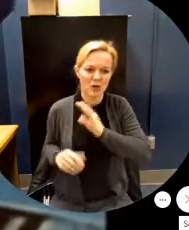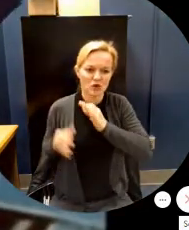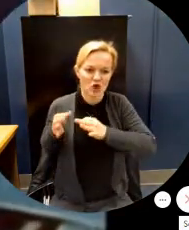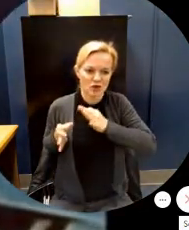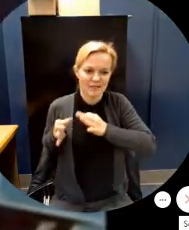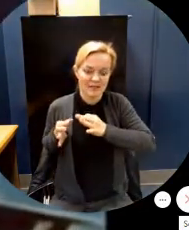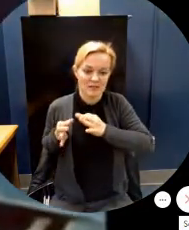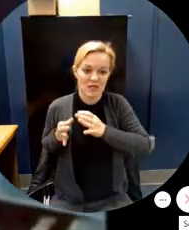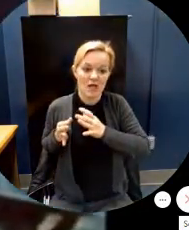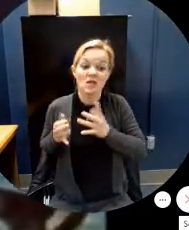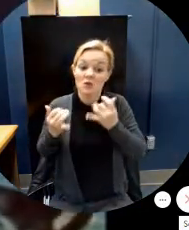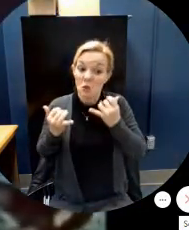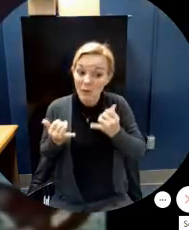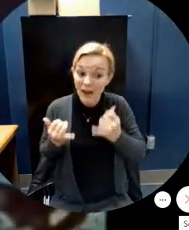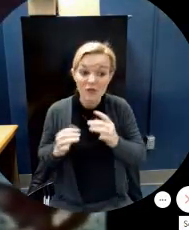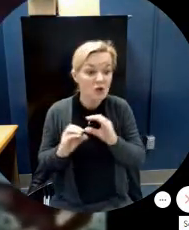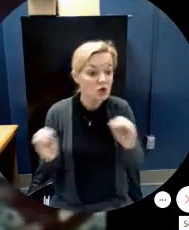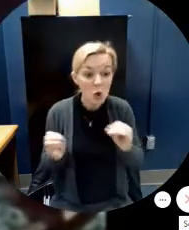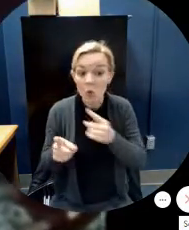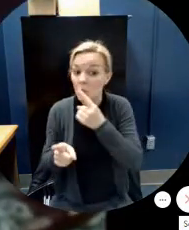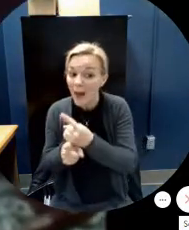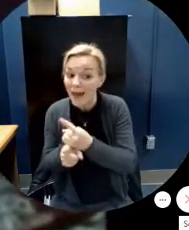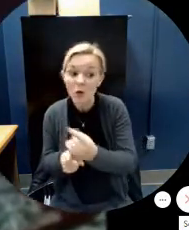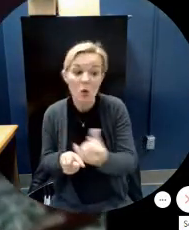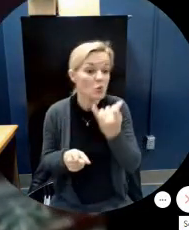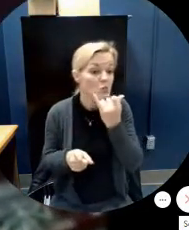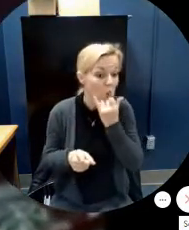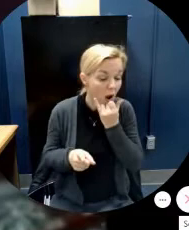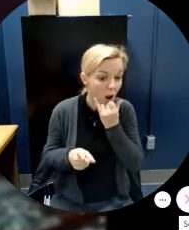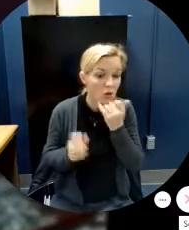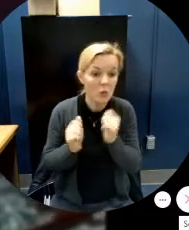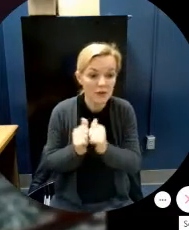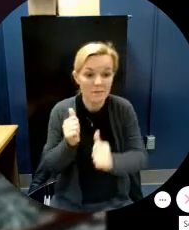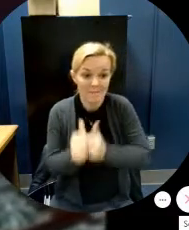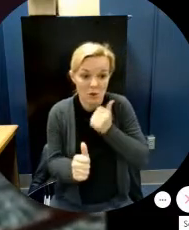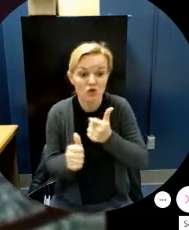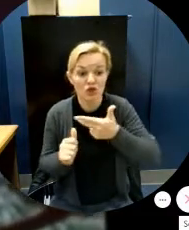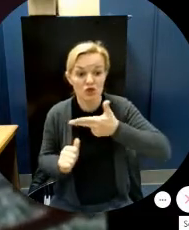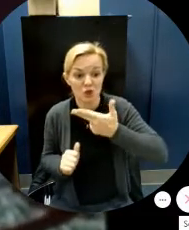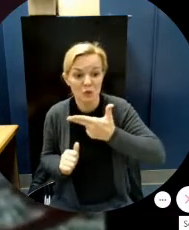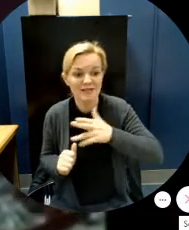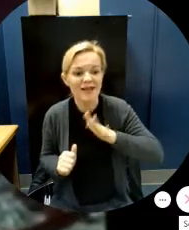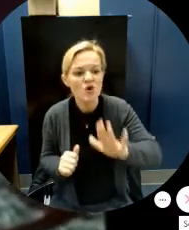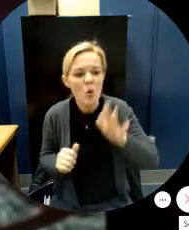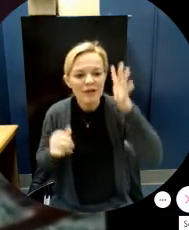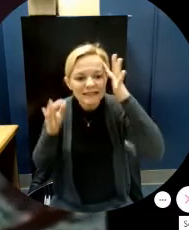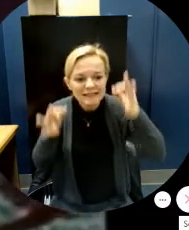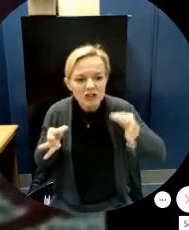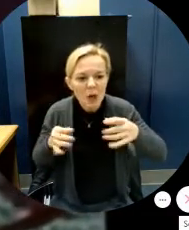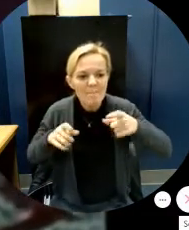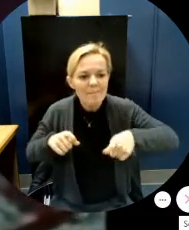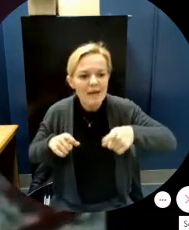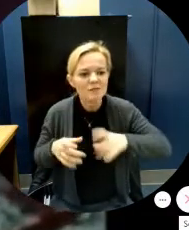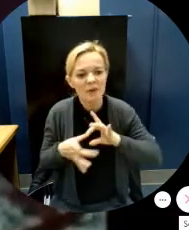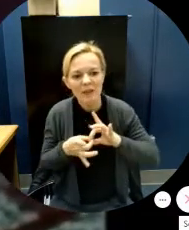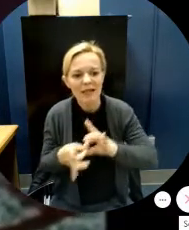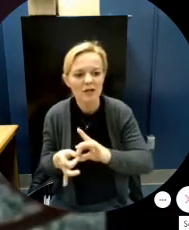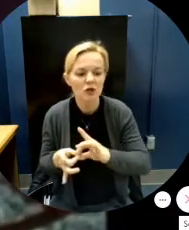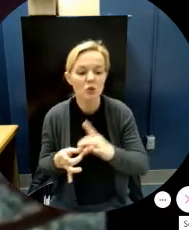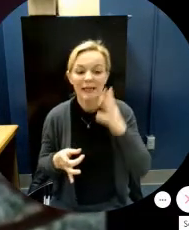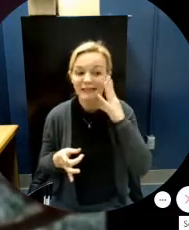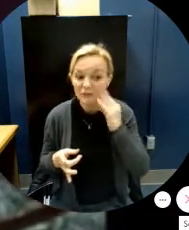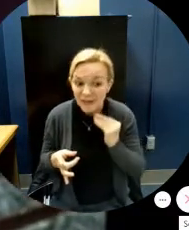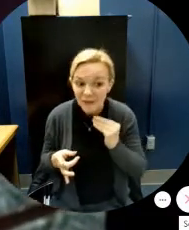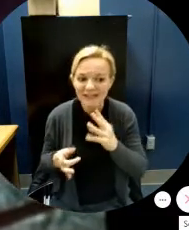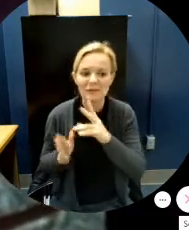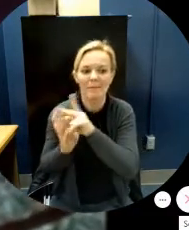There is no absolute right or wrong in many shootings. The decision must be based on tactics, policy, and experience